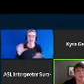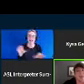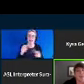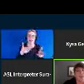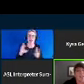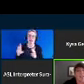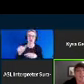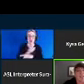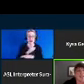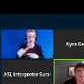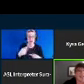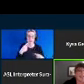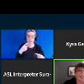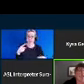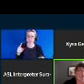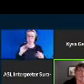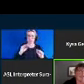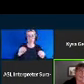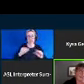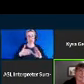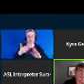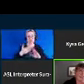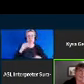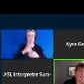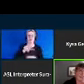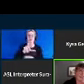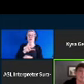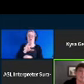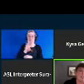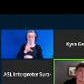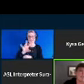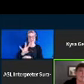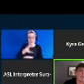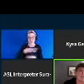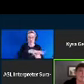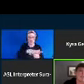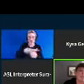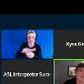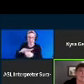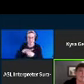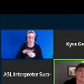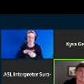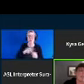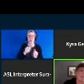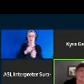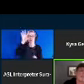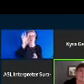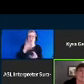exercises have been successfully implemented in 367 jurisdictions with a total of